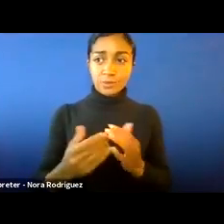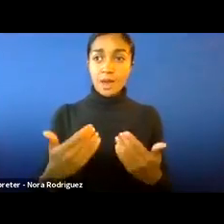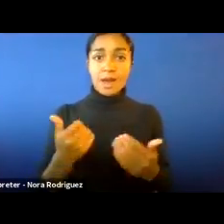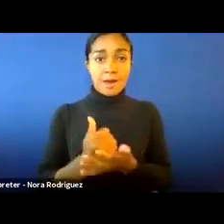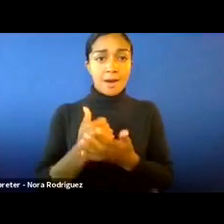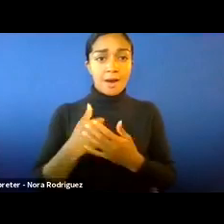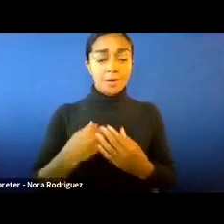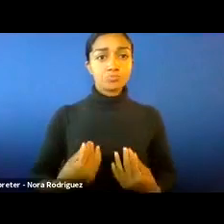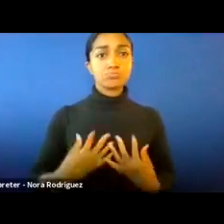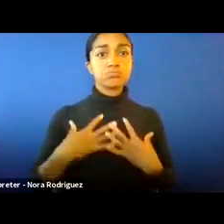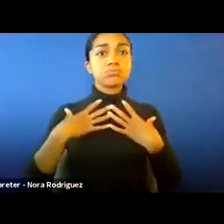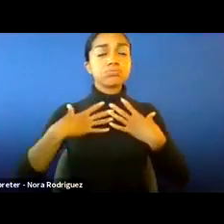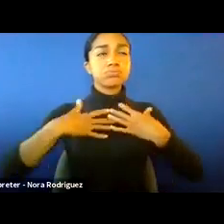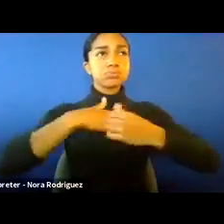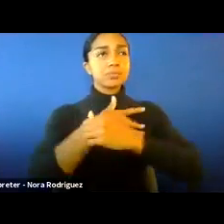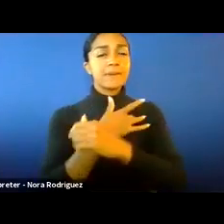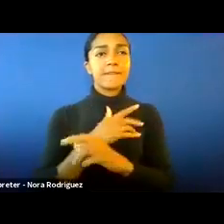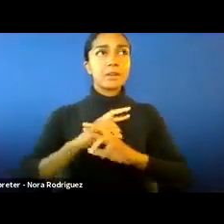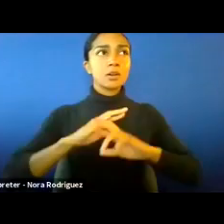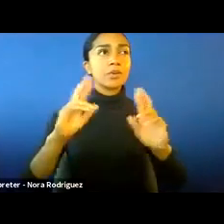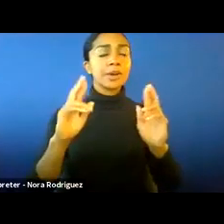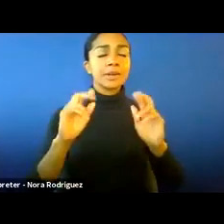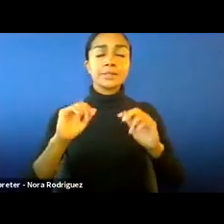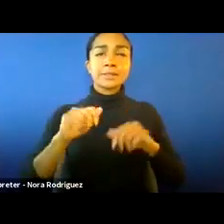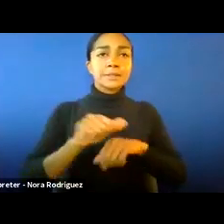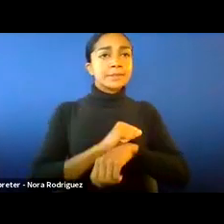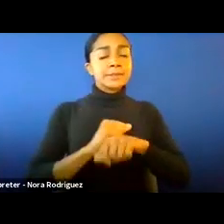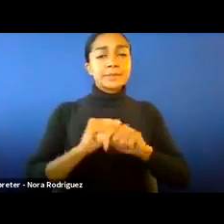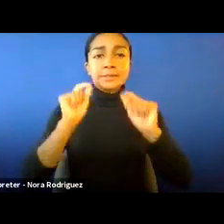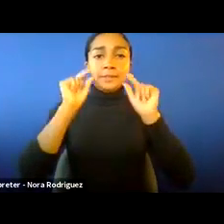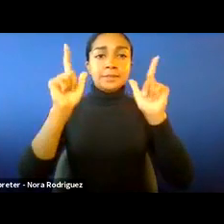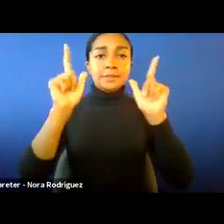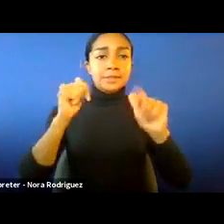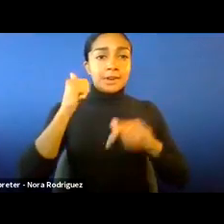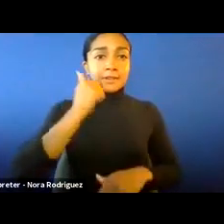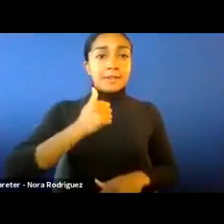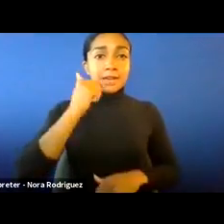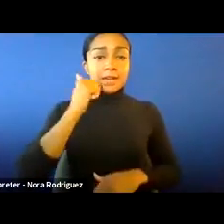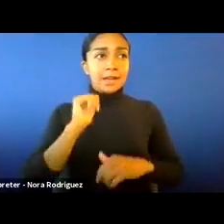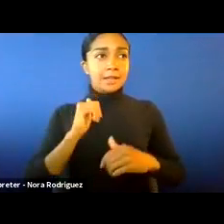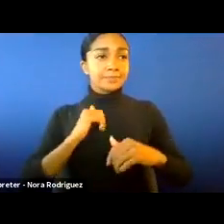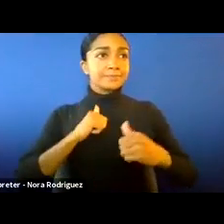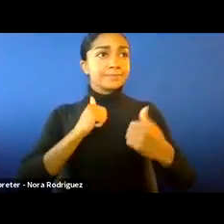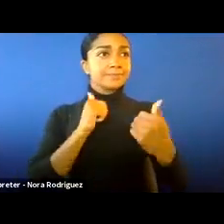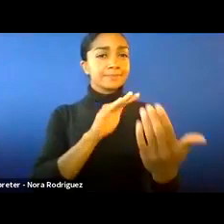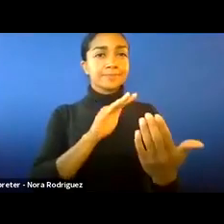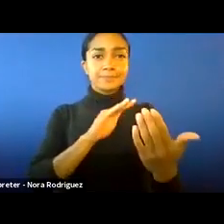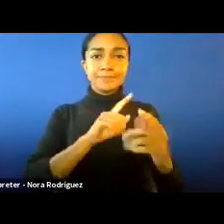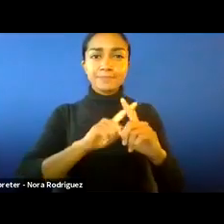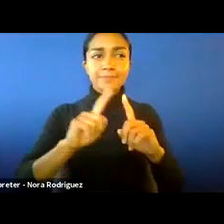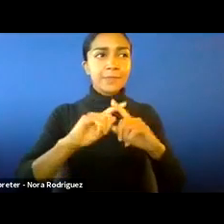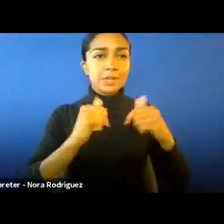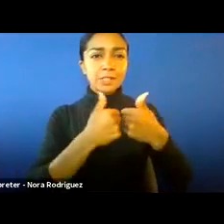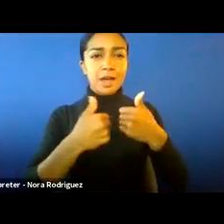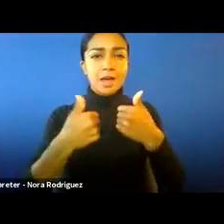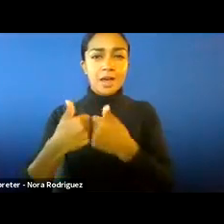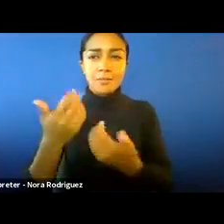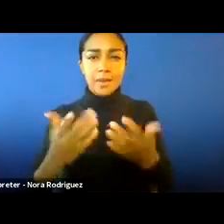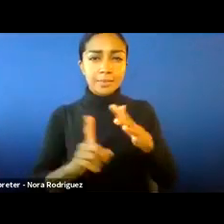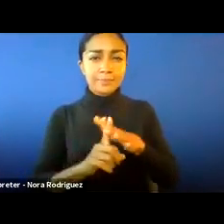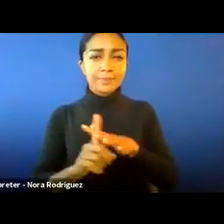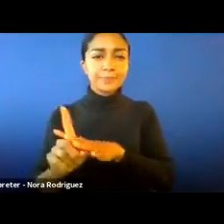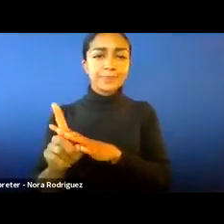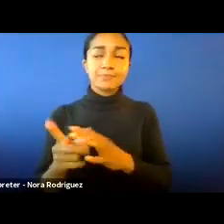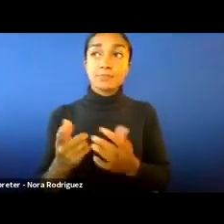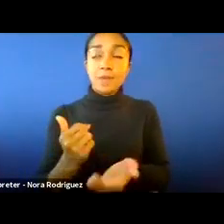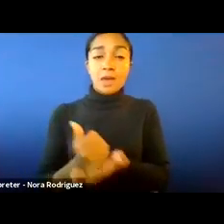up in the morning and face the challenges that await us, for putting the passion and fire of love in our hearts so